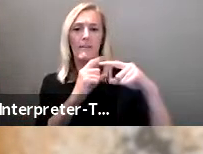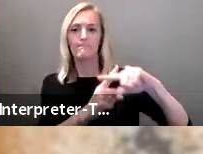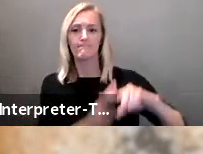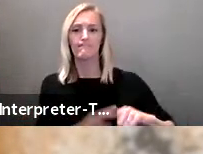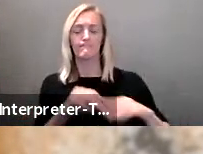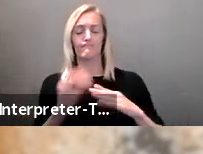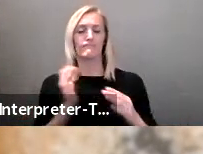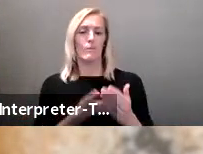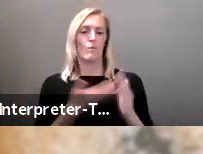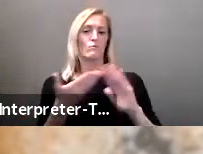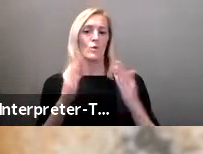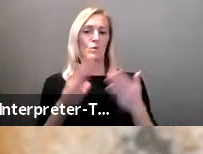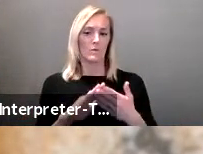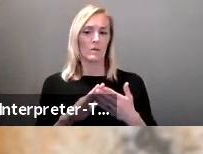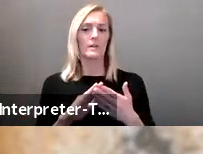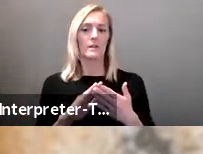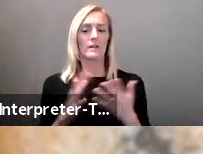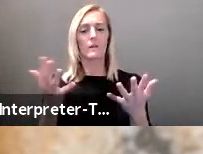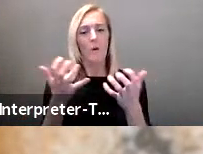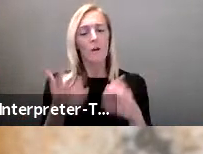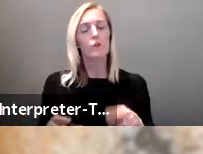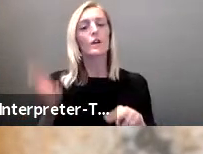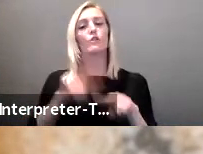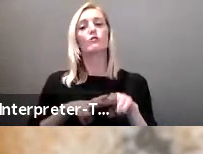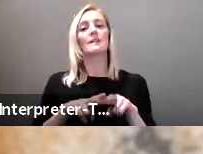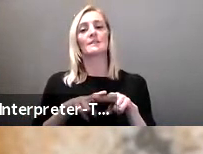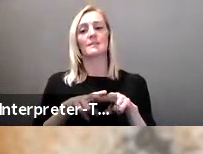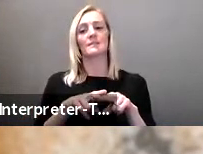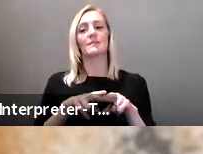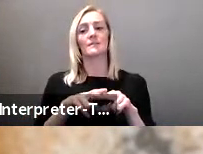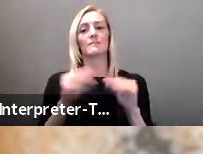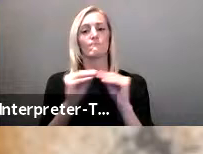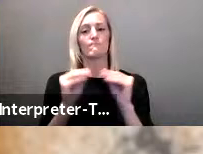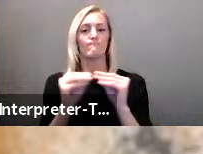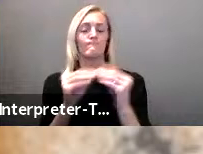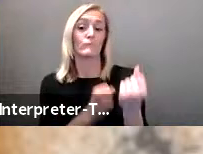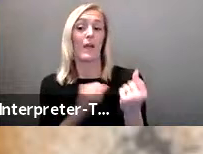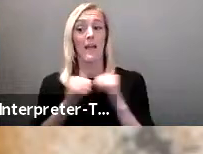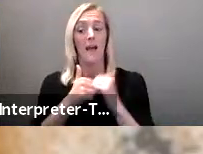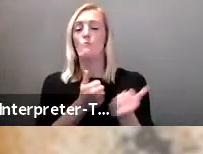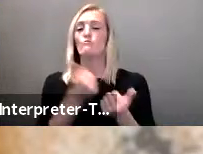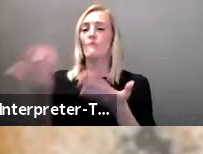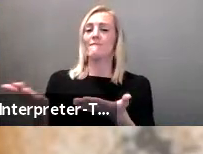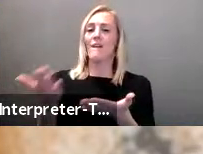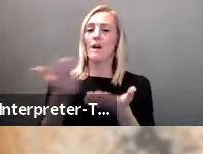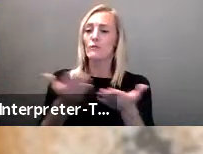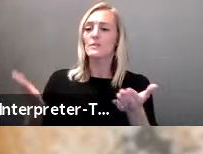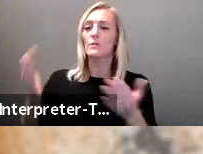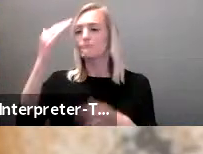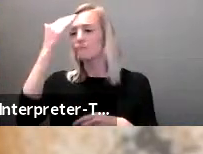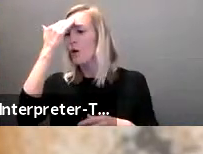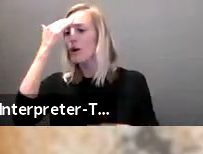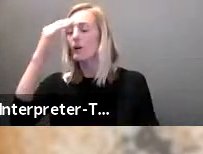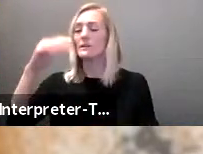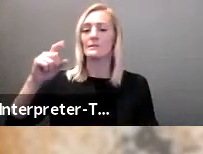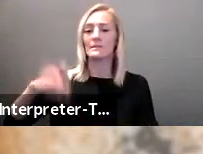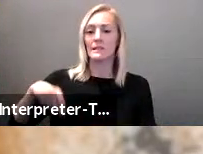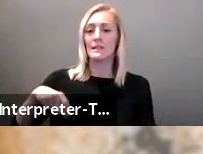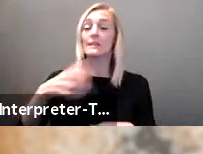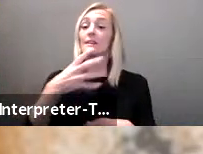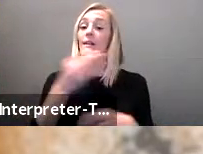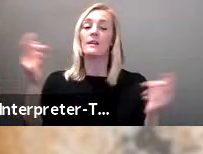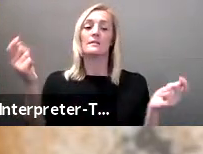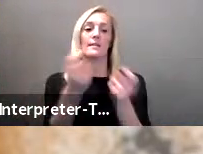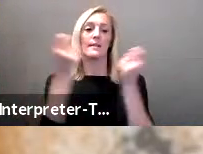we want to just basically increase those strengths by providing the resources, awareness, and knowledge needed. But we also want to celebrate